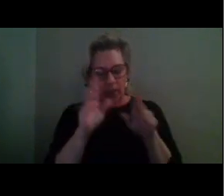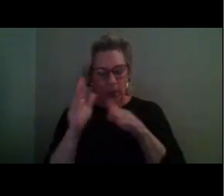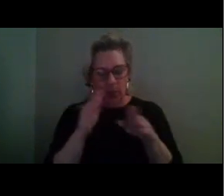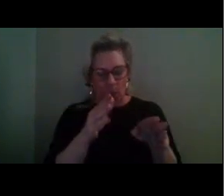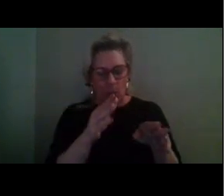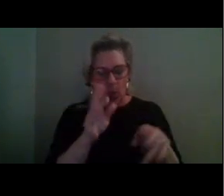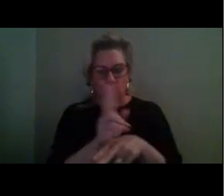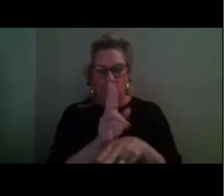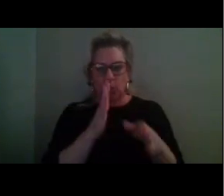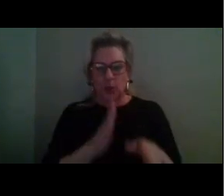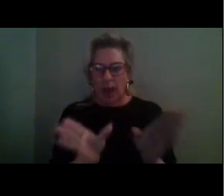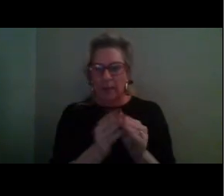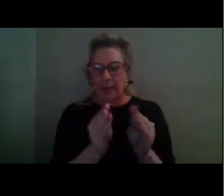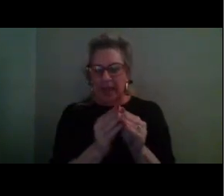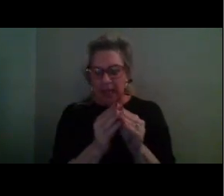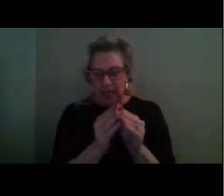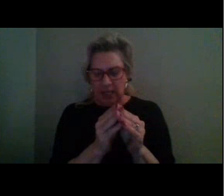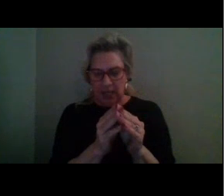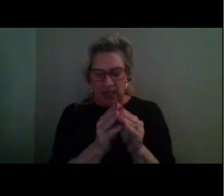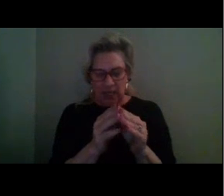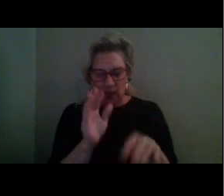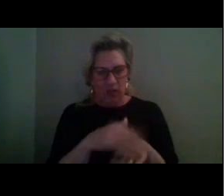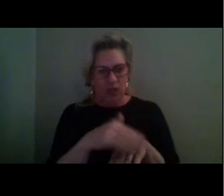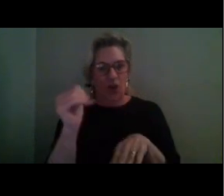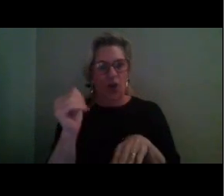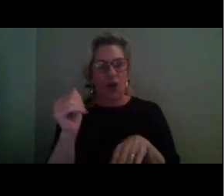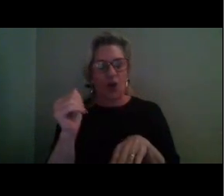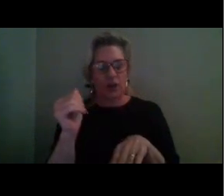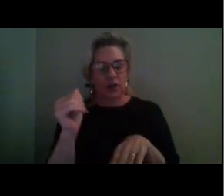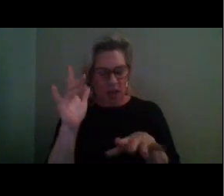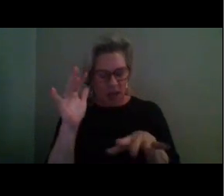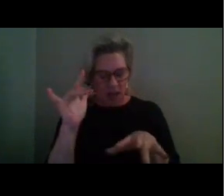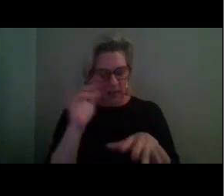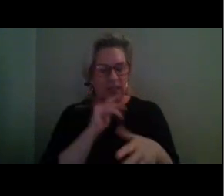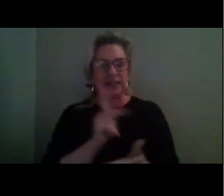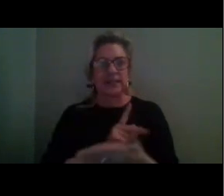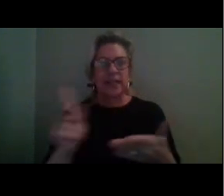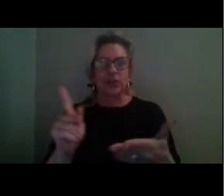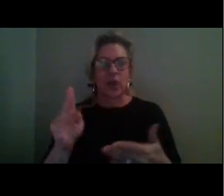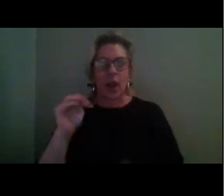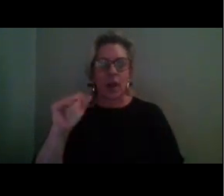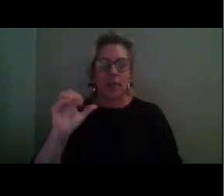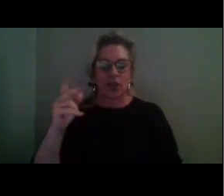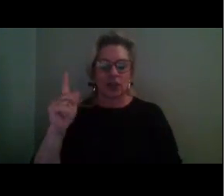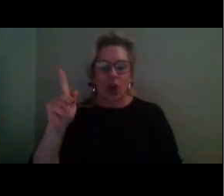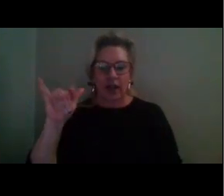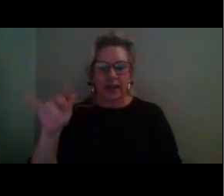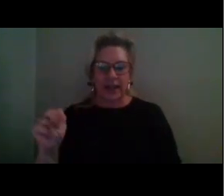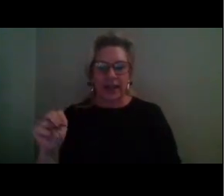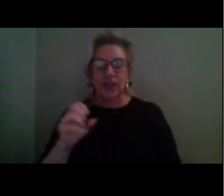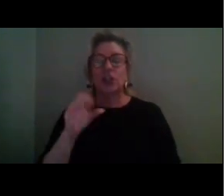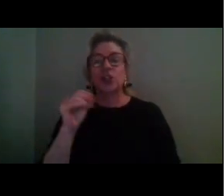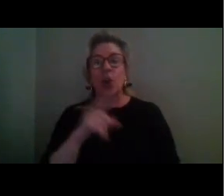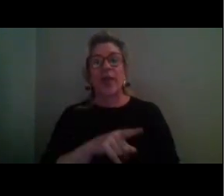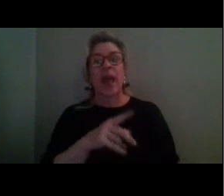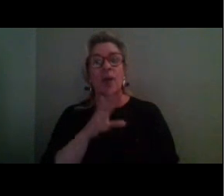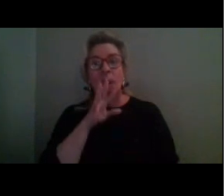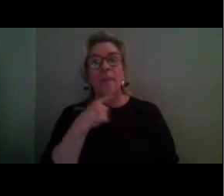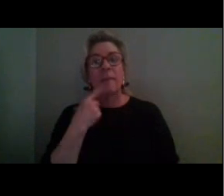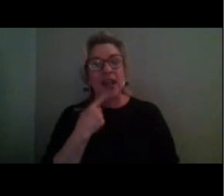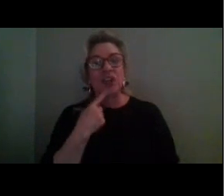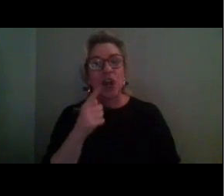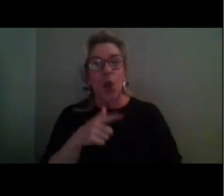meeting that was called for by Secretary Omashakin, and quick builds came up a lot, and people